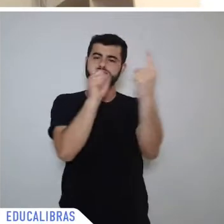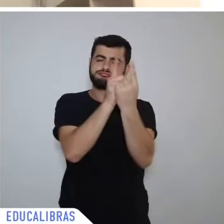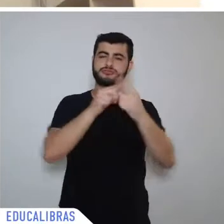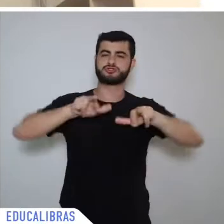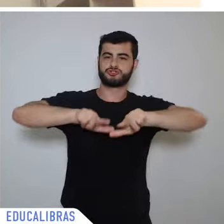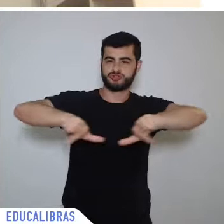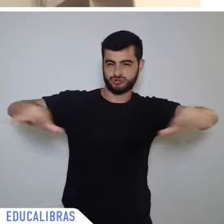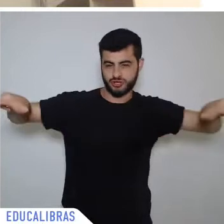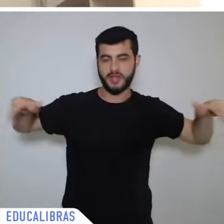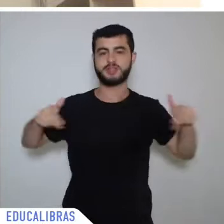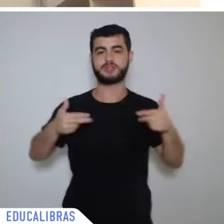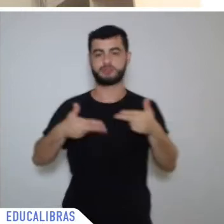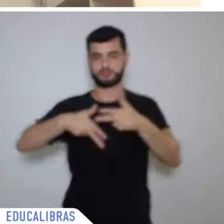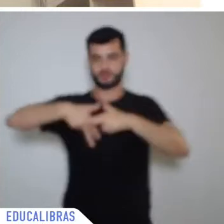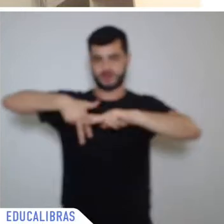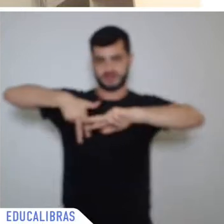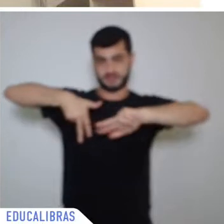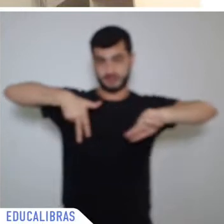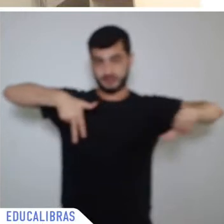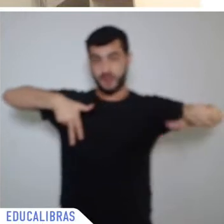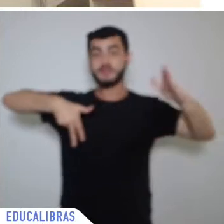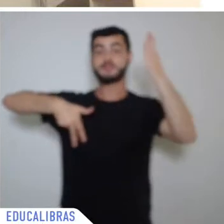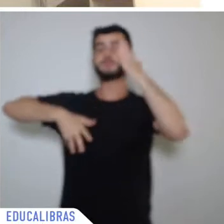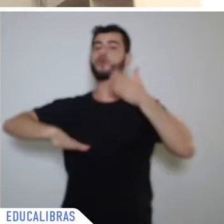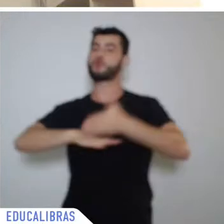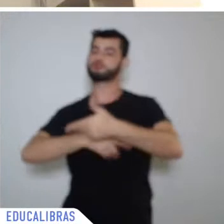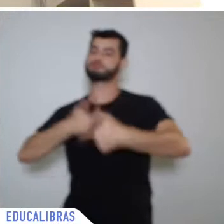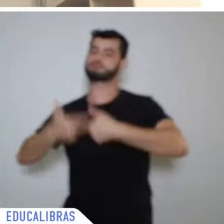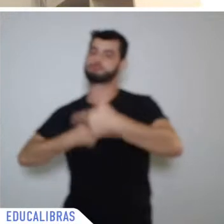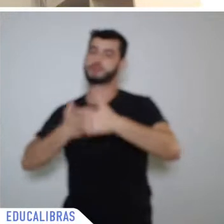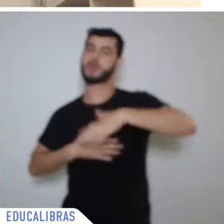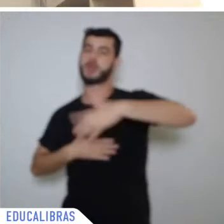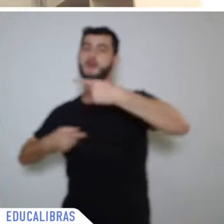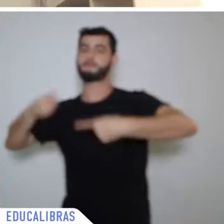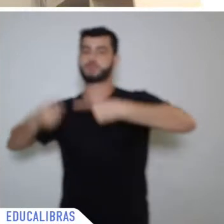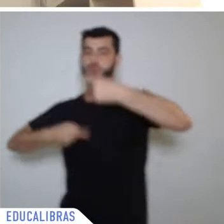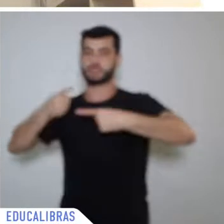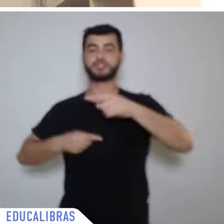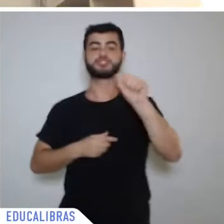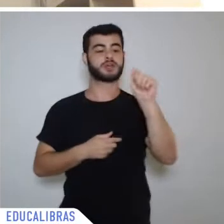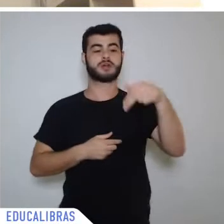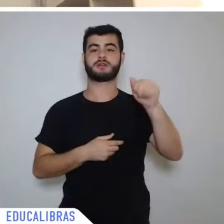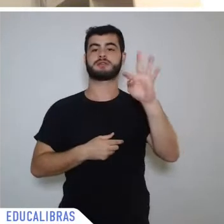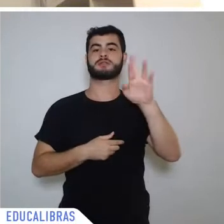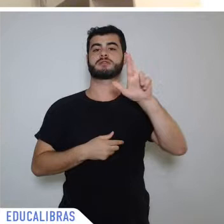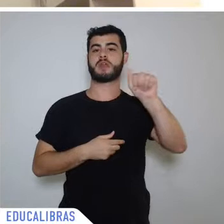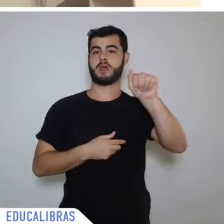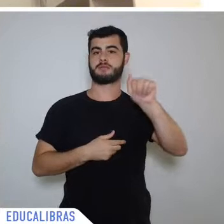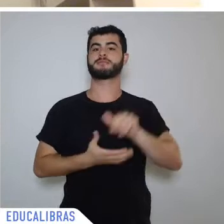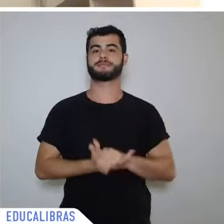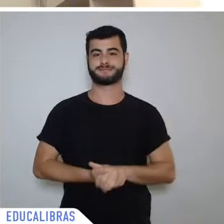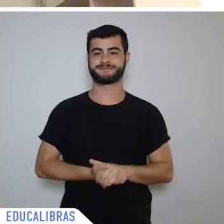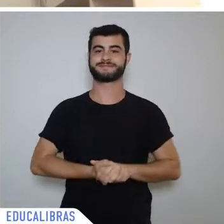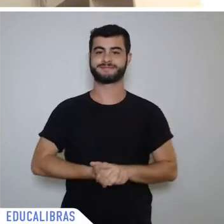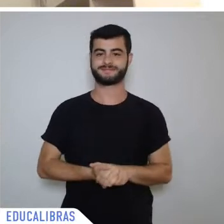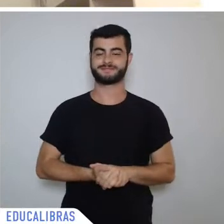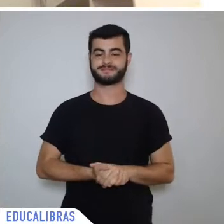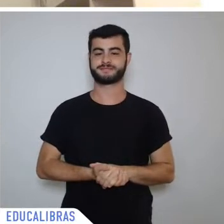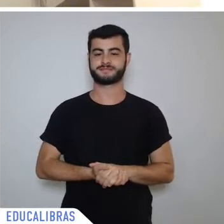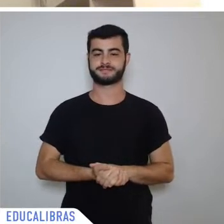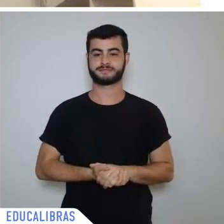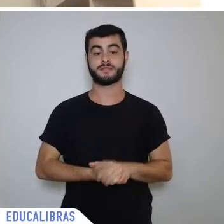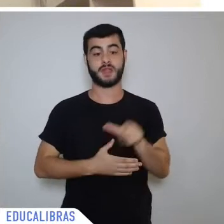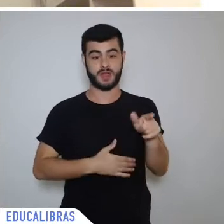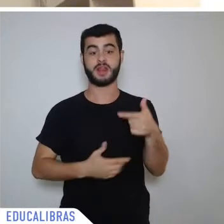Bruna Benevides, who is the first trans woman in active service in the Brazilian Navy, feminist, trans